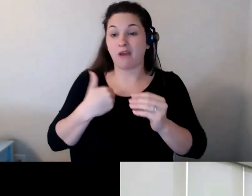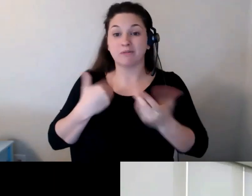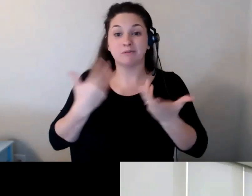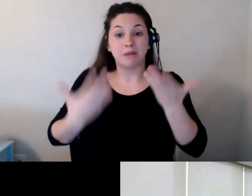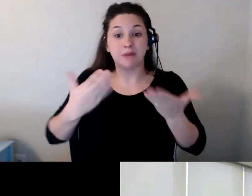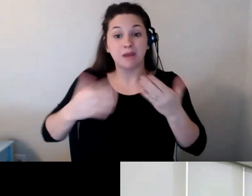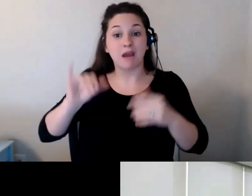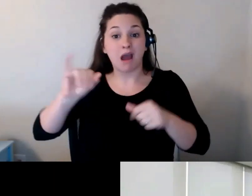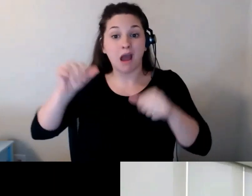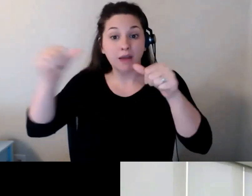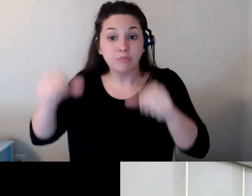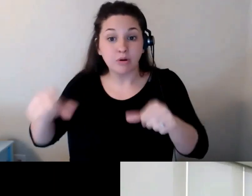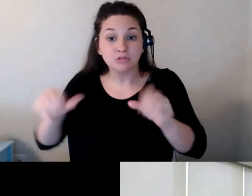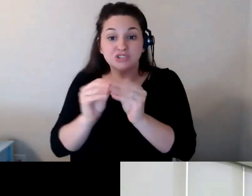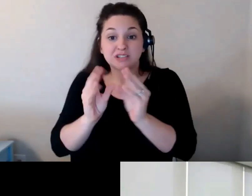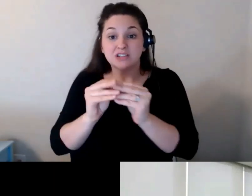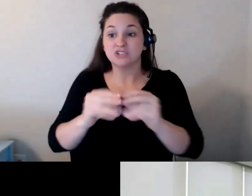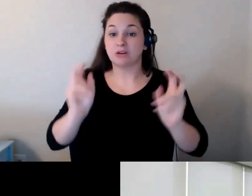or a